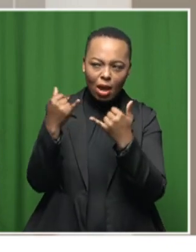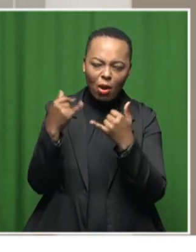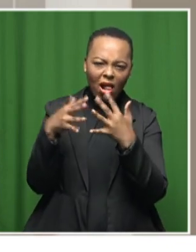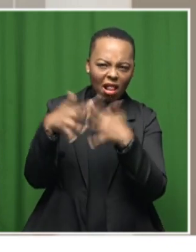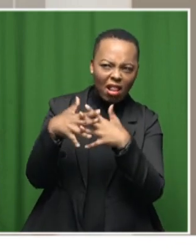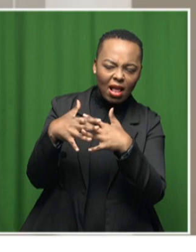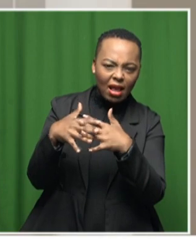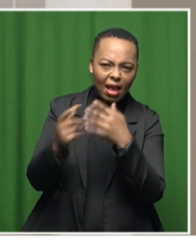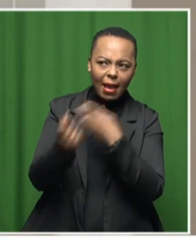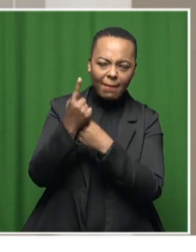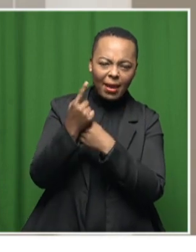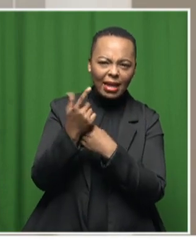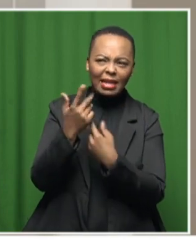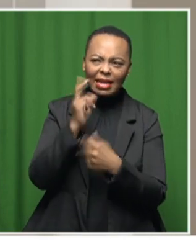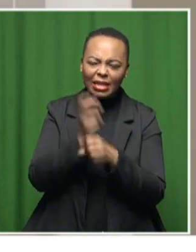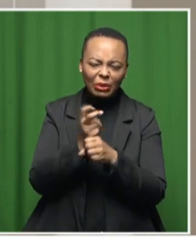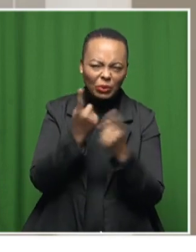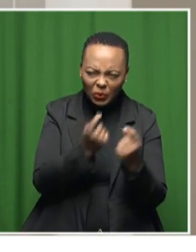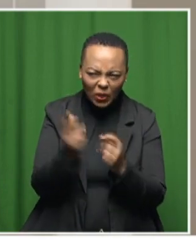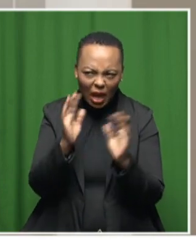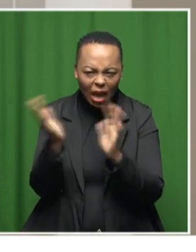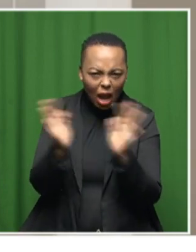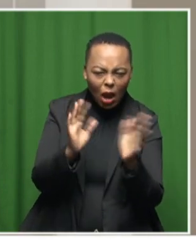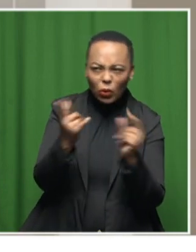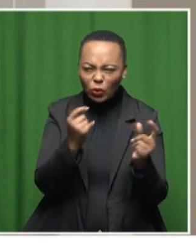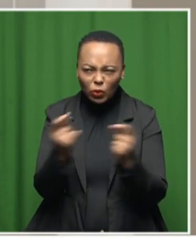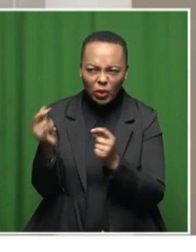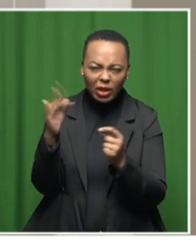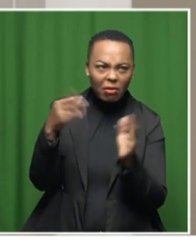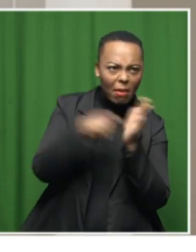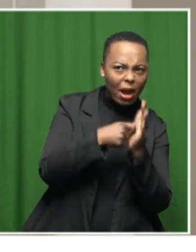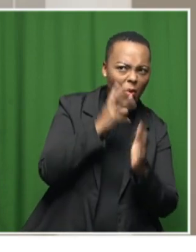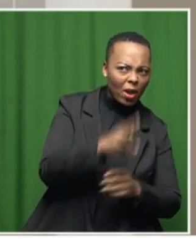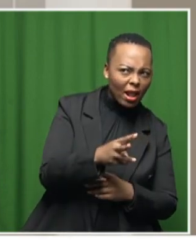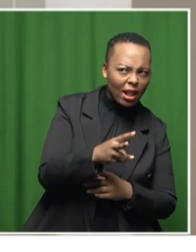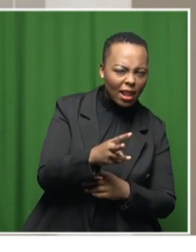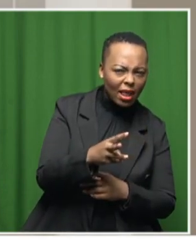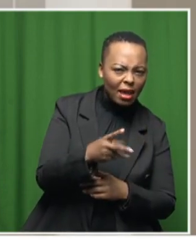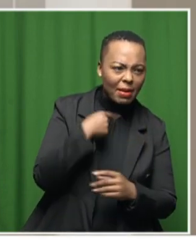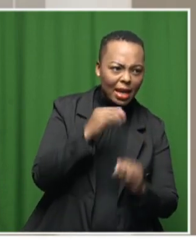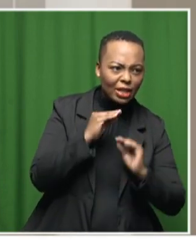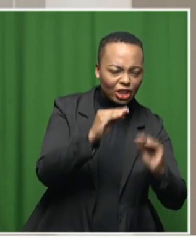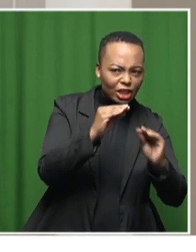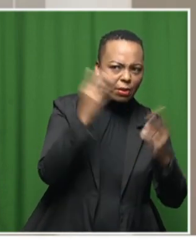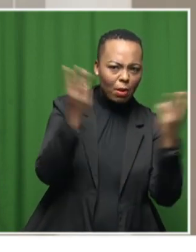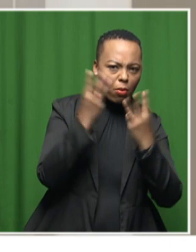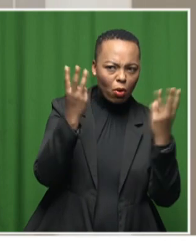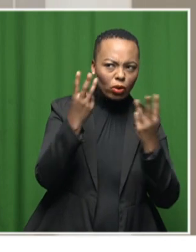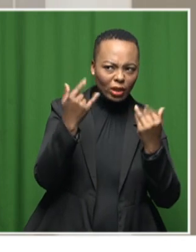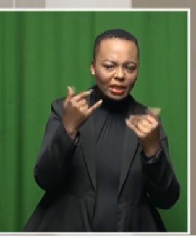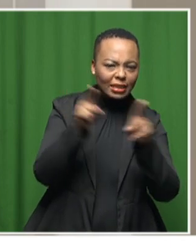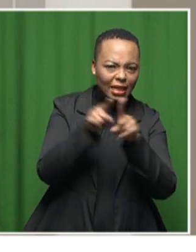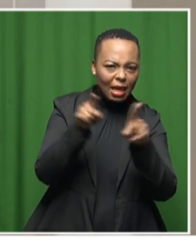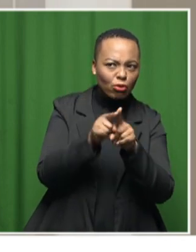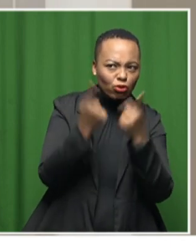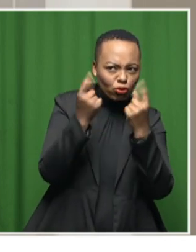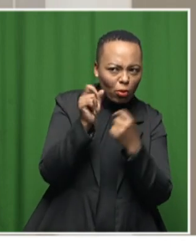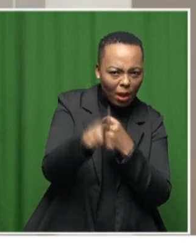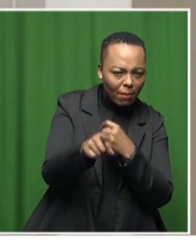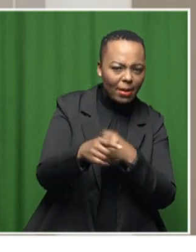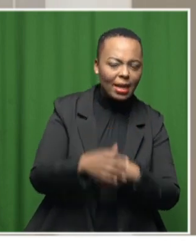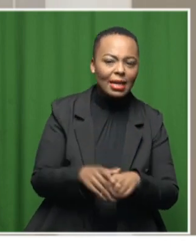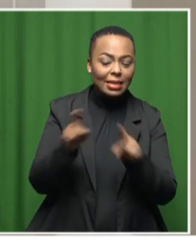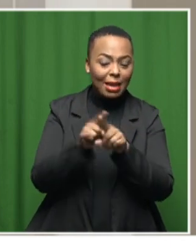around, and we have to do the runarounds, and we don't know if this buyer is going to buy from us. I teach people to look at those points too. And also